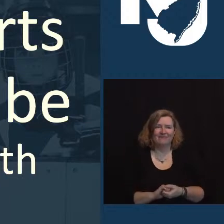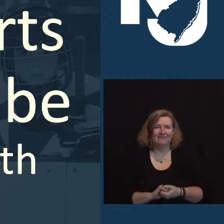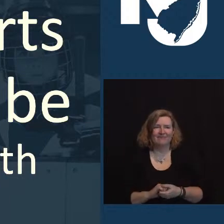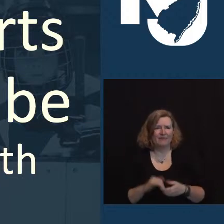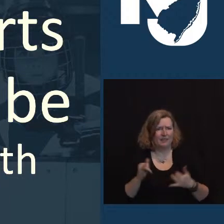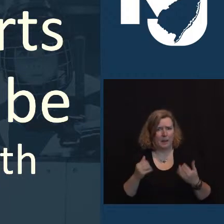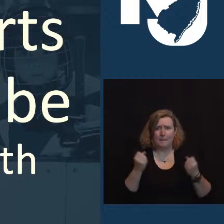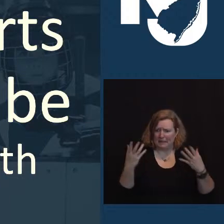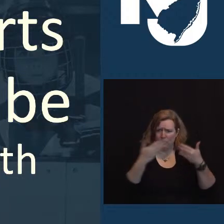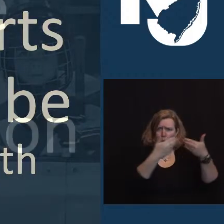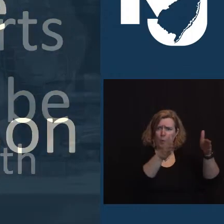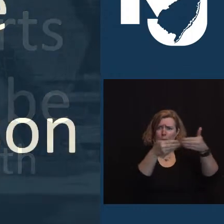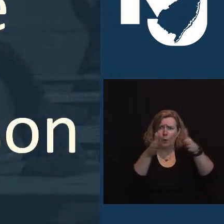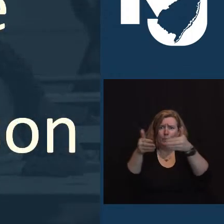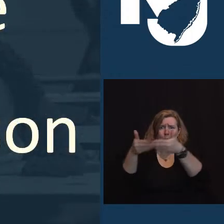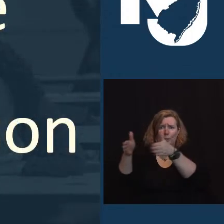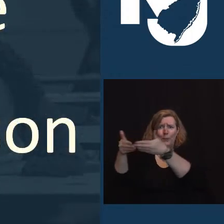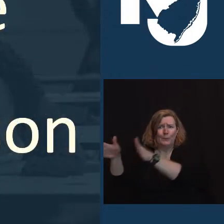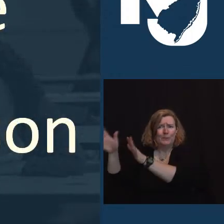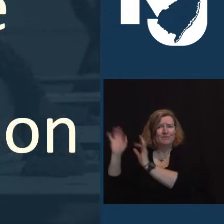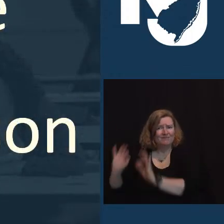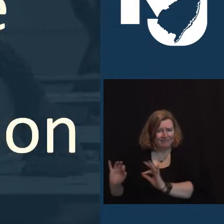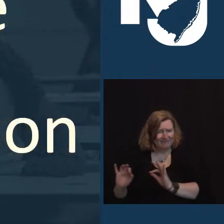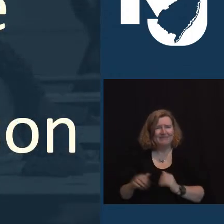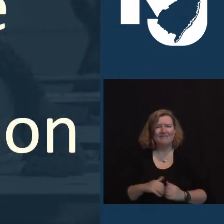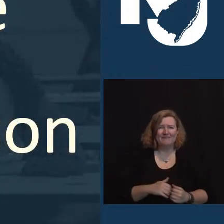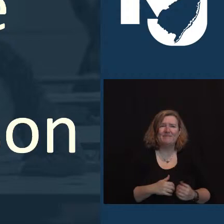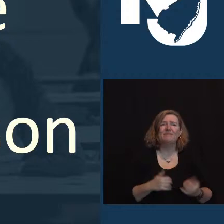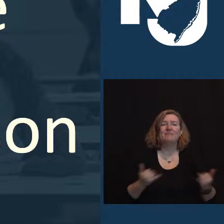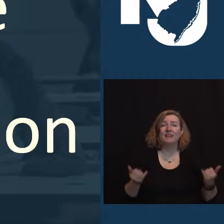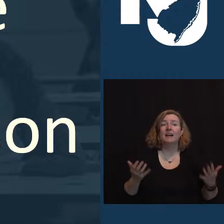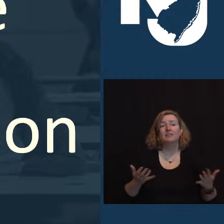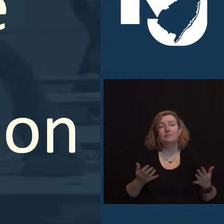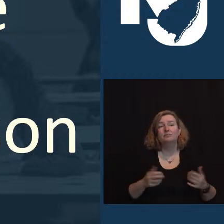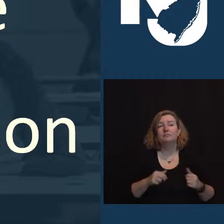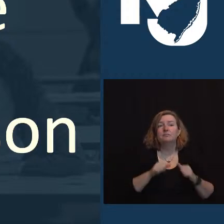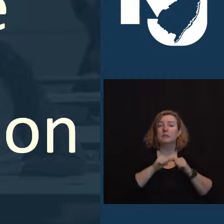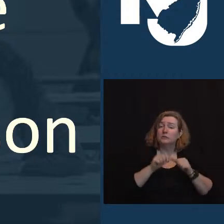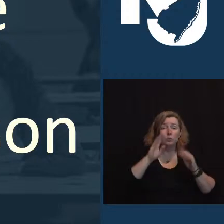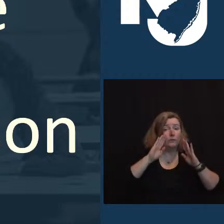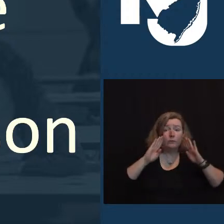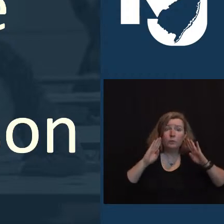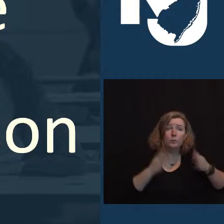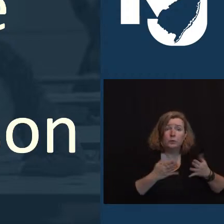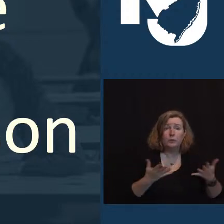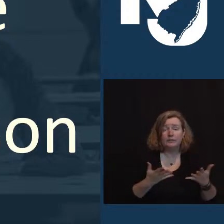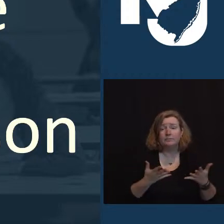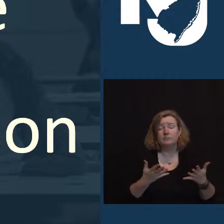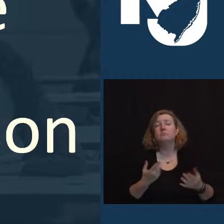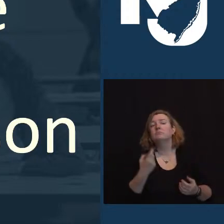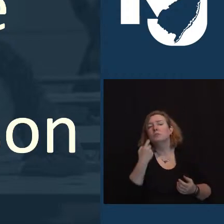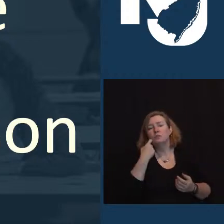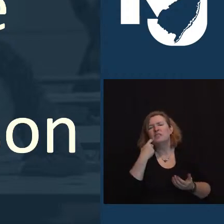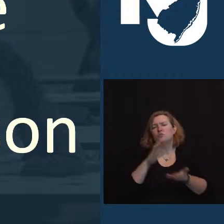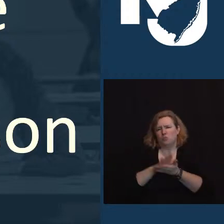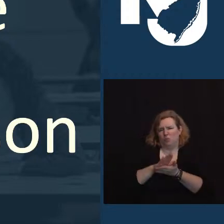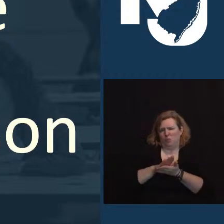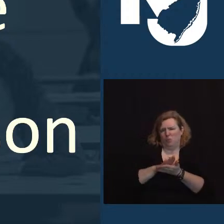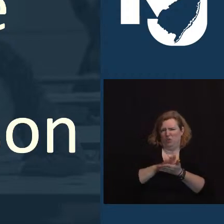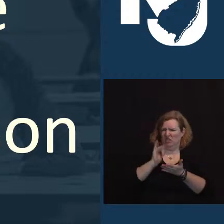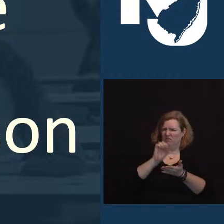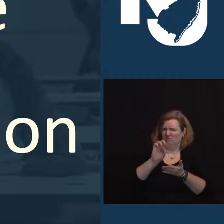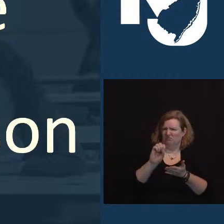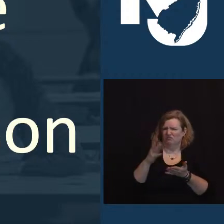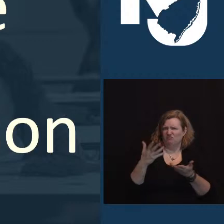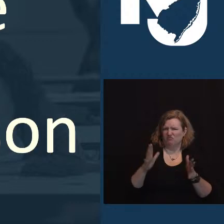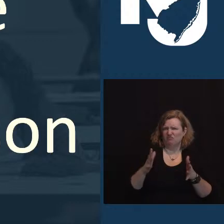Monday. Next up, one of our continual focuses over the past months has been to get our school students and educators